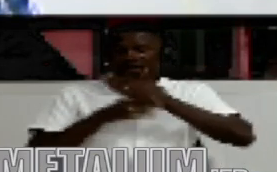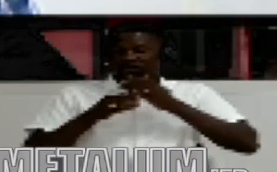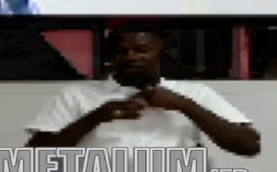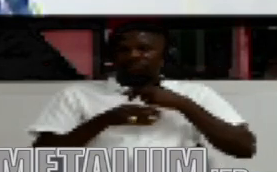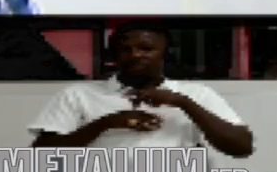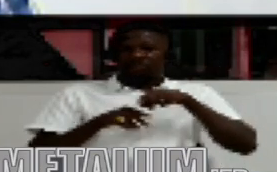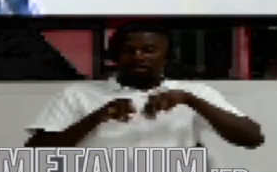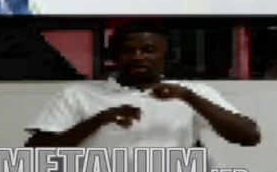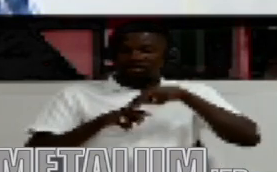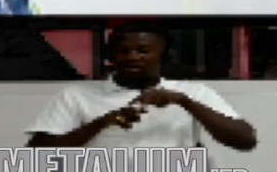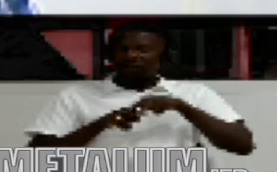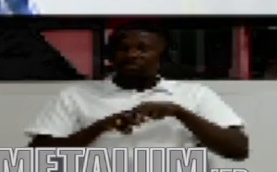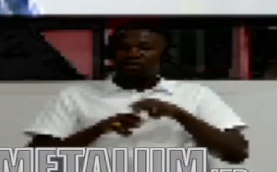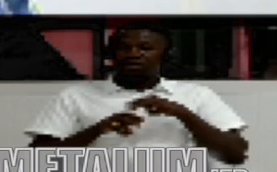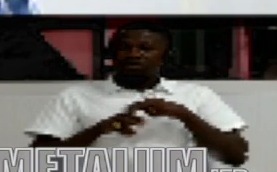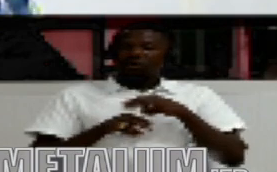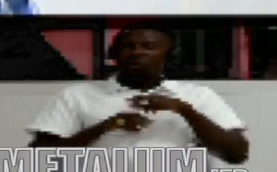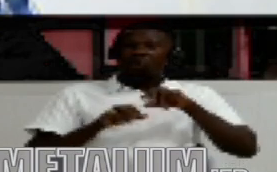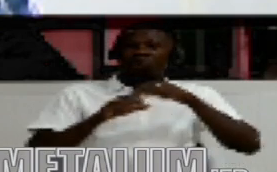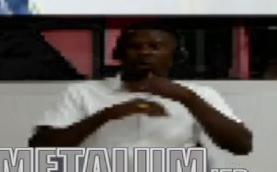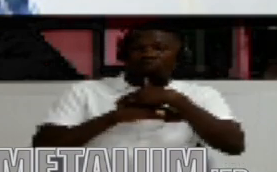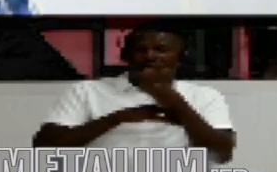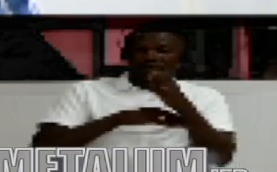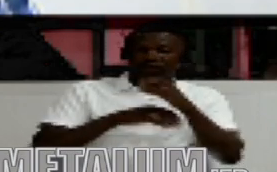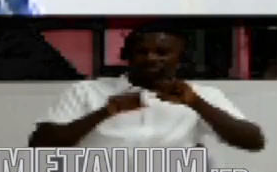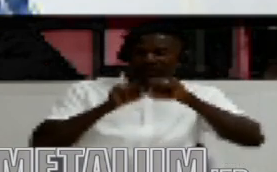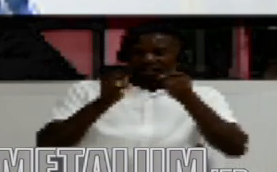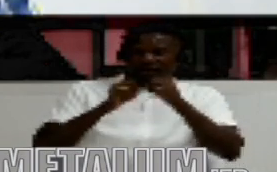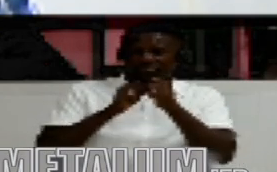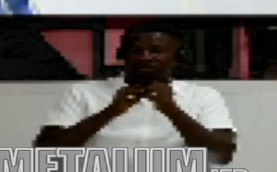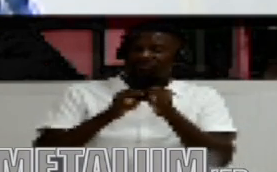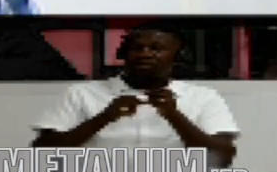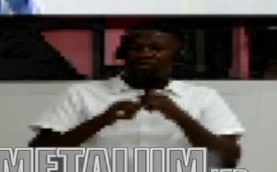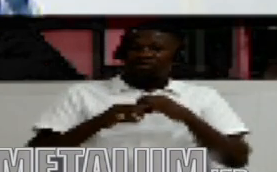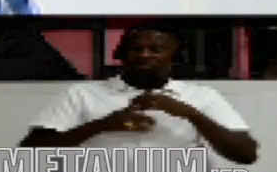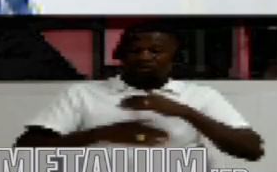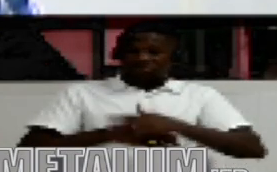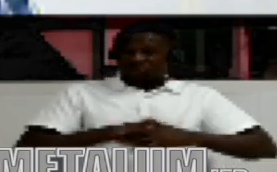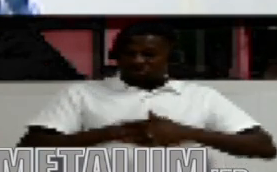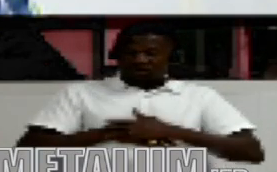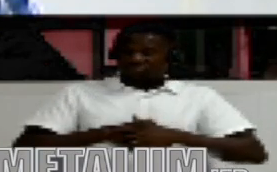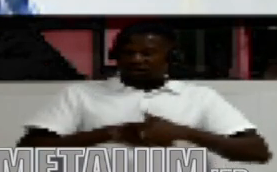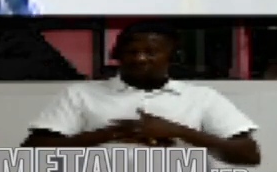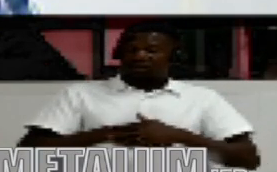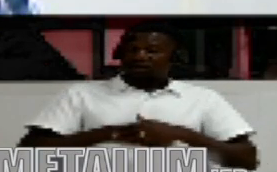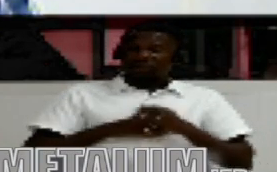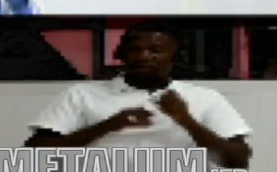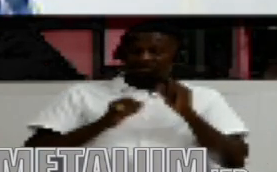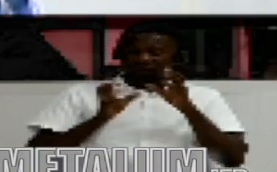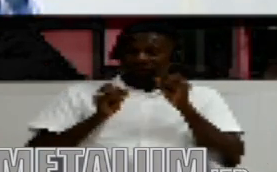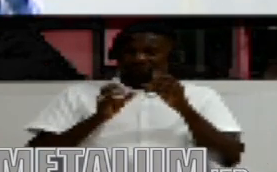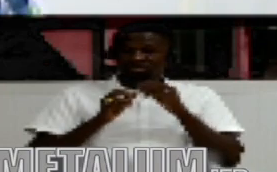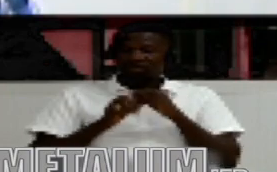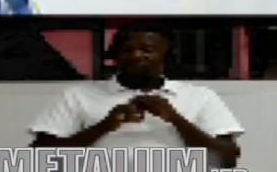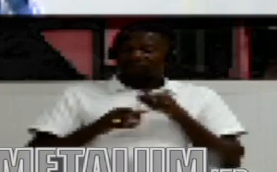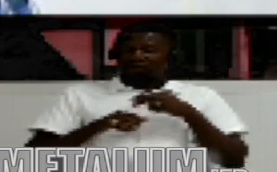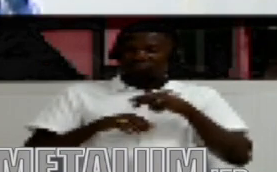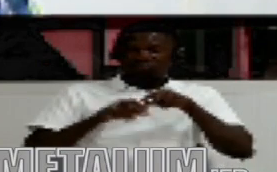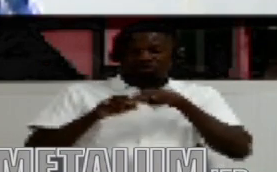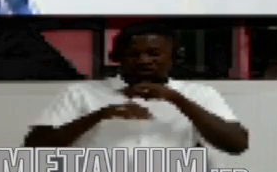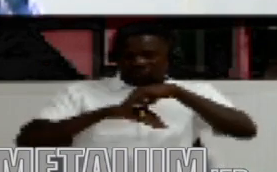fracture, femur multiple abdominal infected nuclear over the